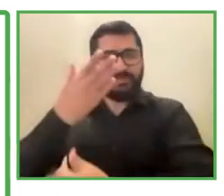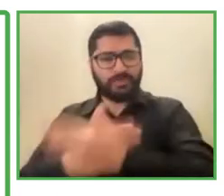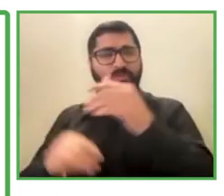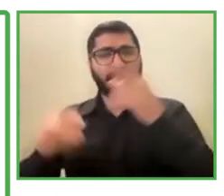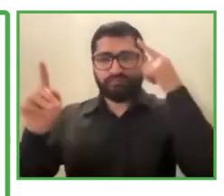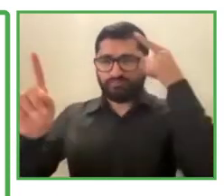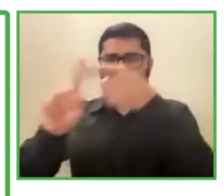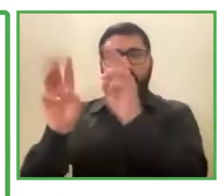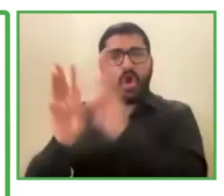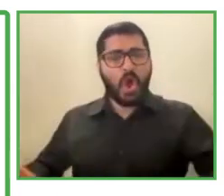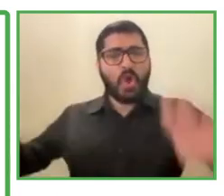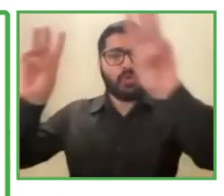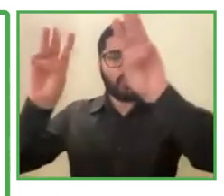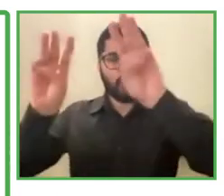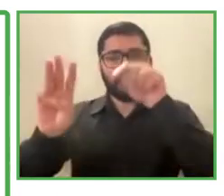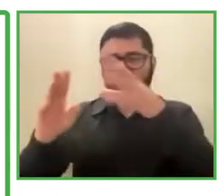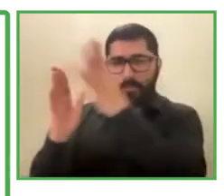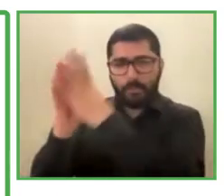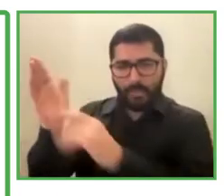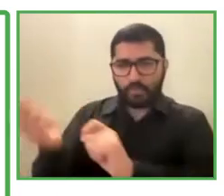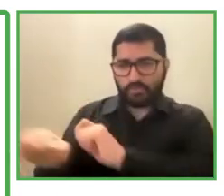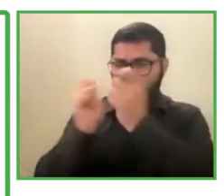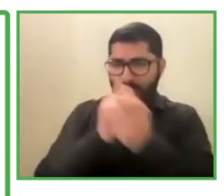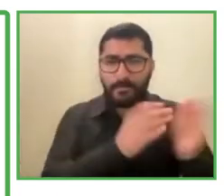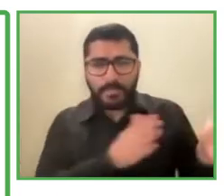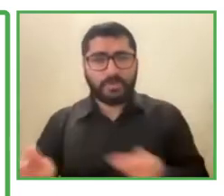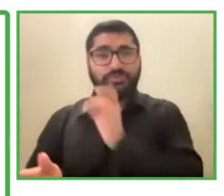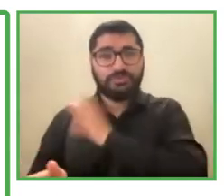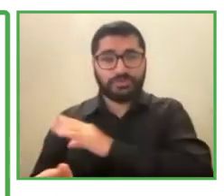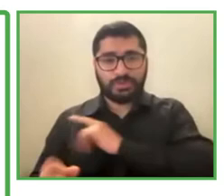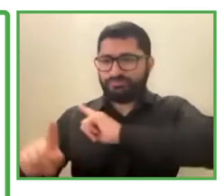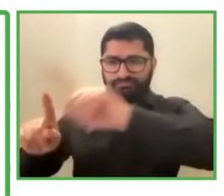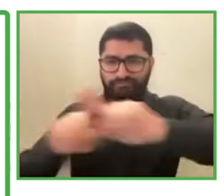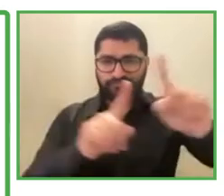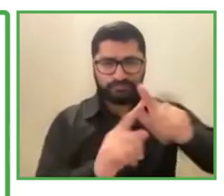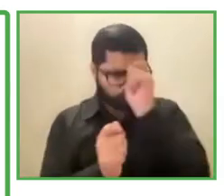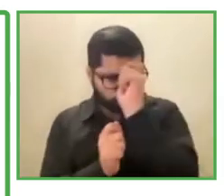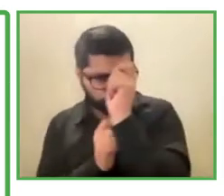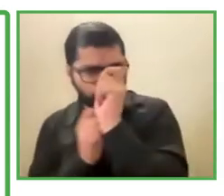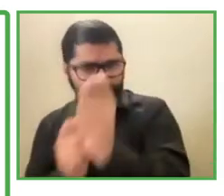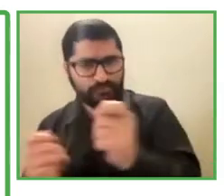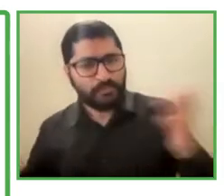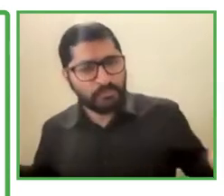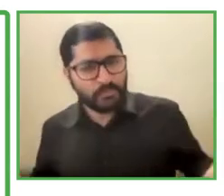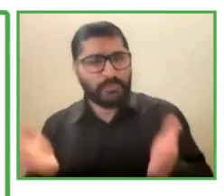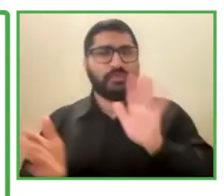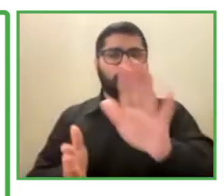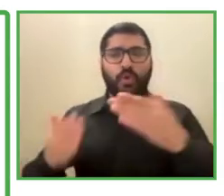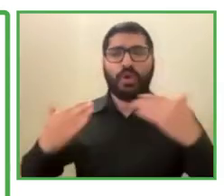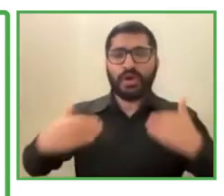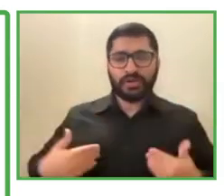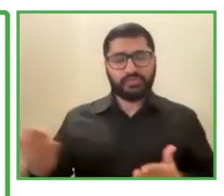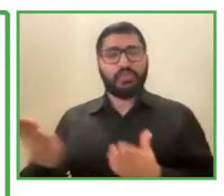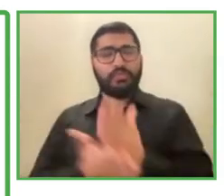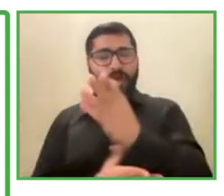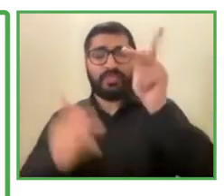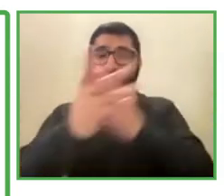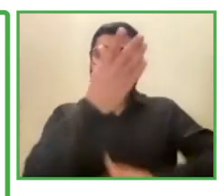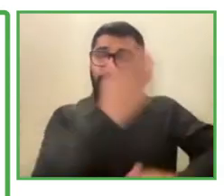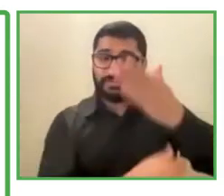this territorial model of labor inclusion, Pacto de Productividad, among others, promotes and fosters the rights of people with disabilities to